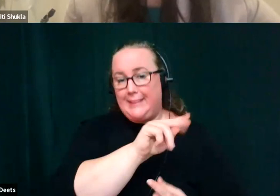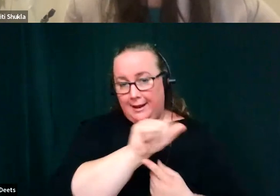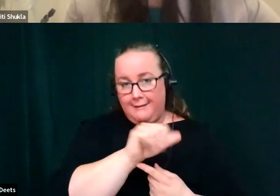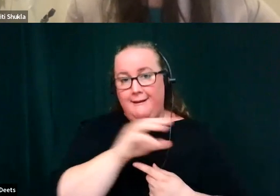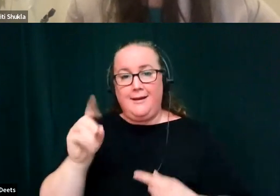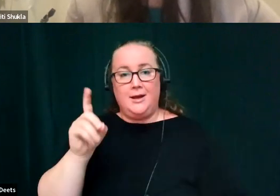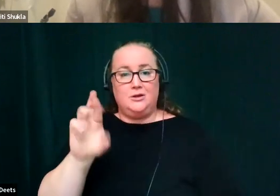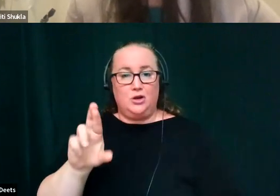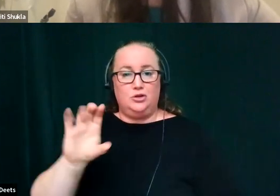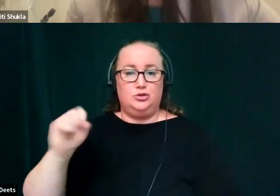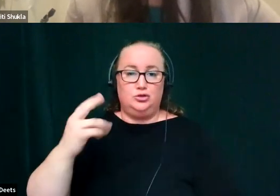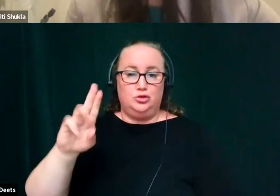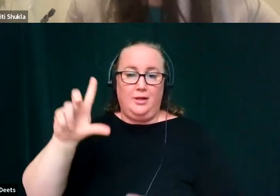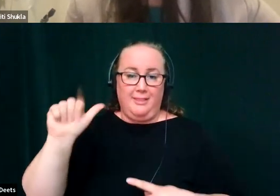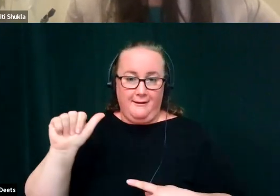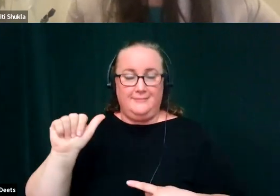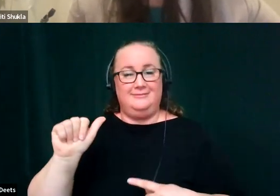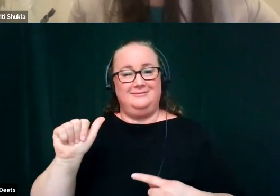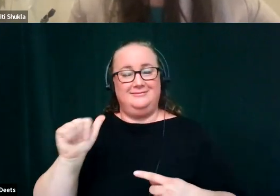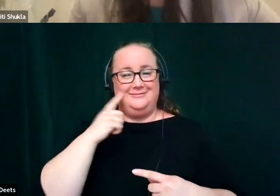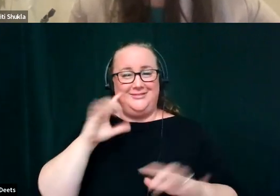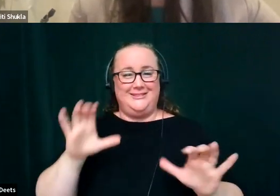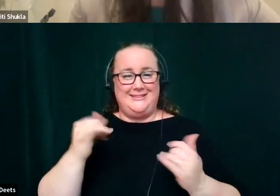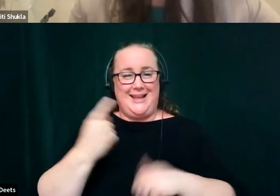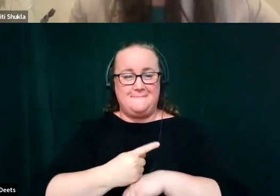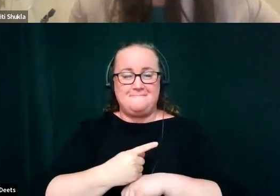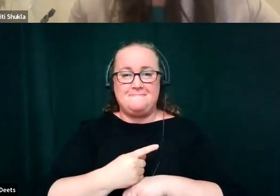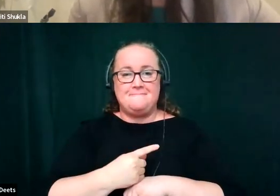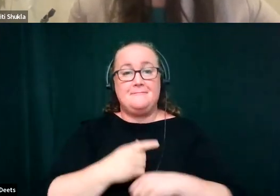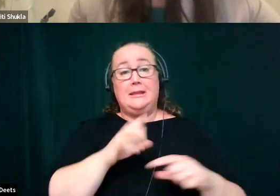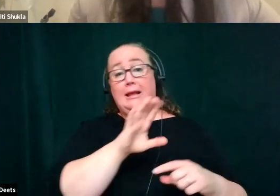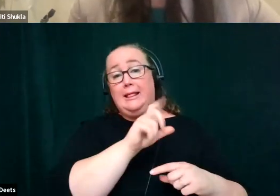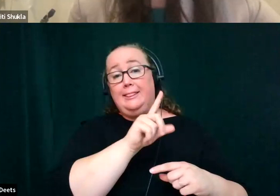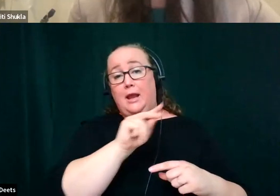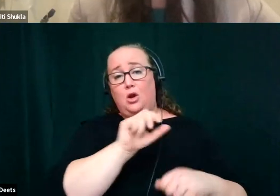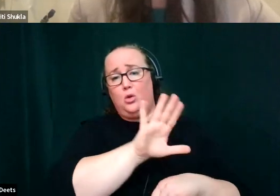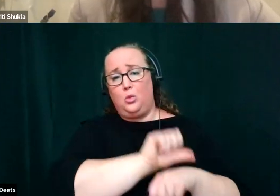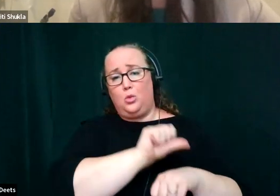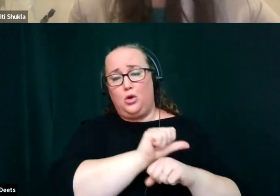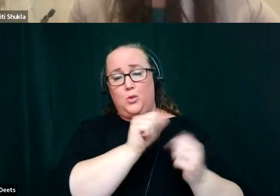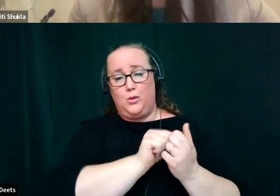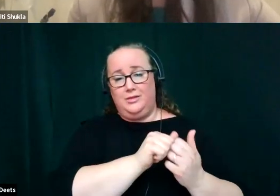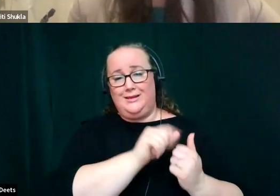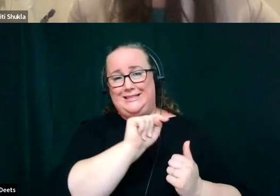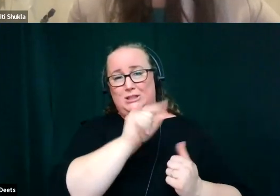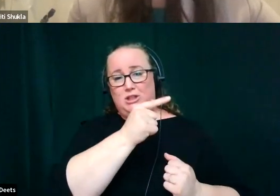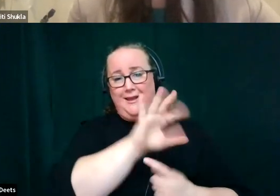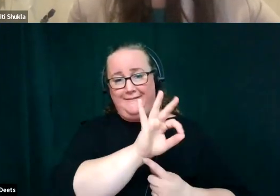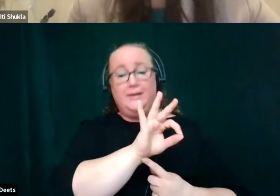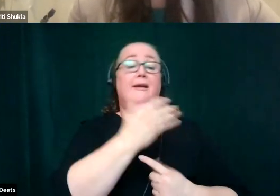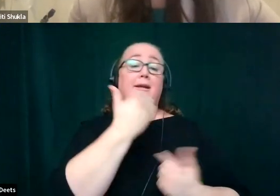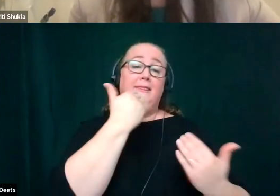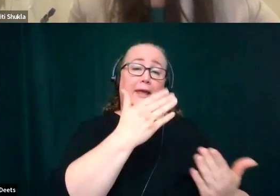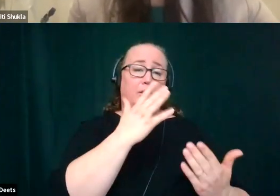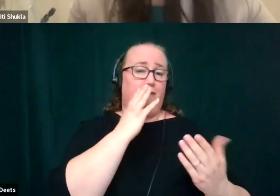and Dr. Shukla, for doing this with us today. Elena and her work with the Glaucoma Foundation. Elena, thank you for speaking and sharing all of